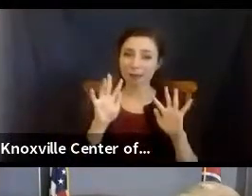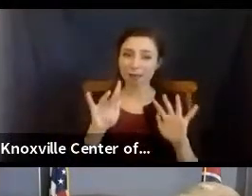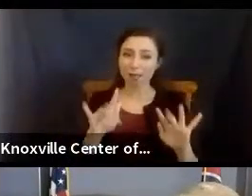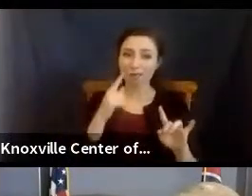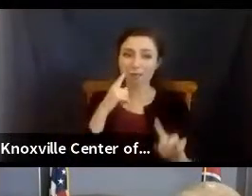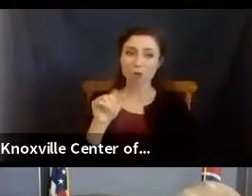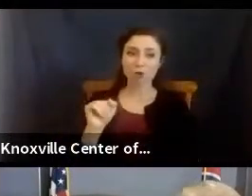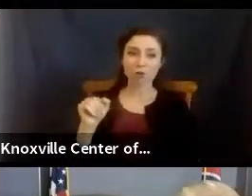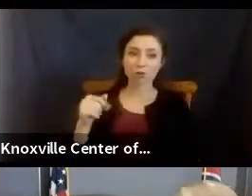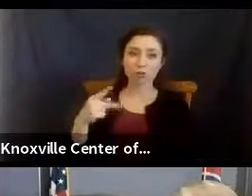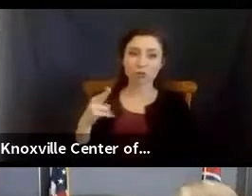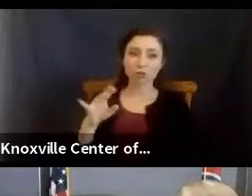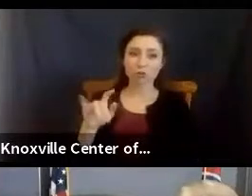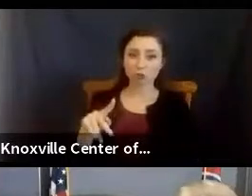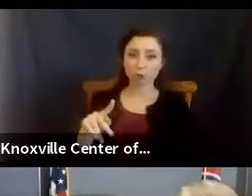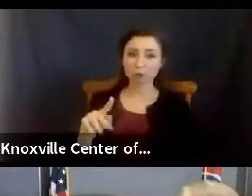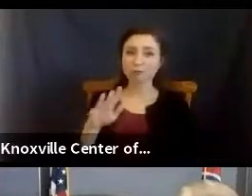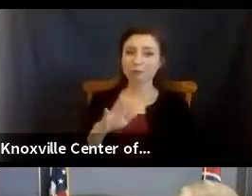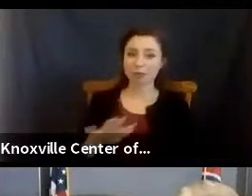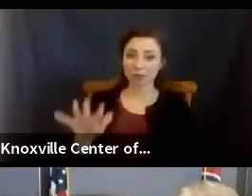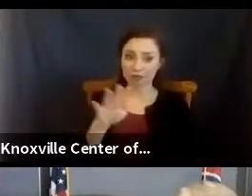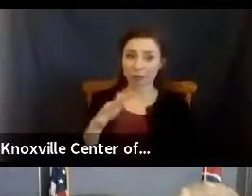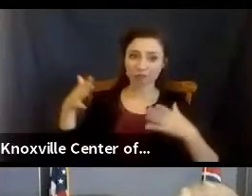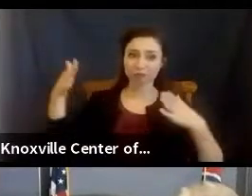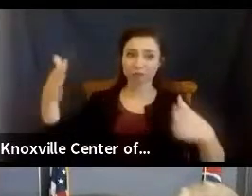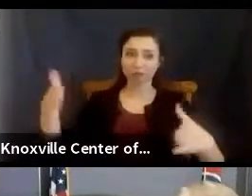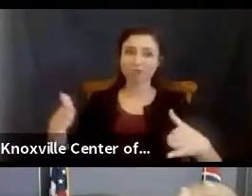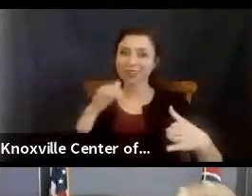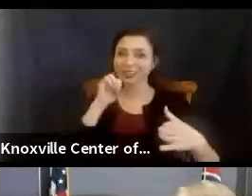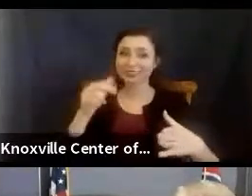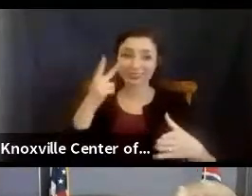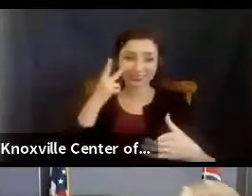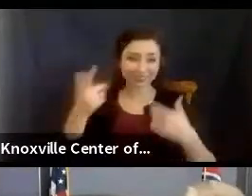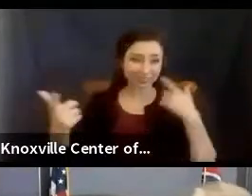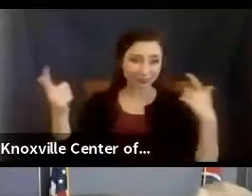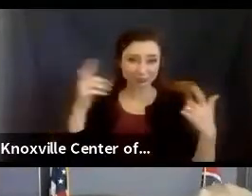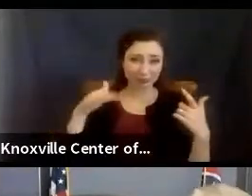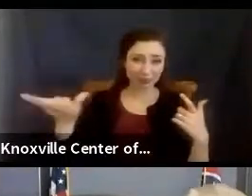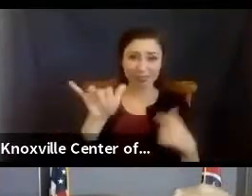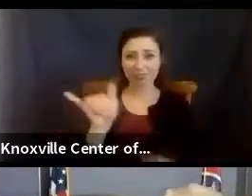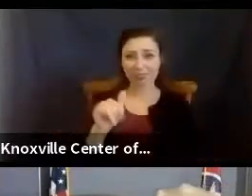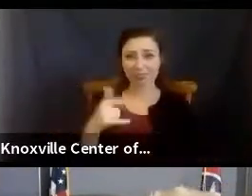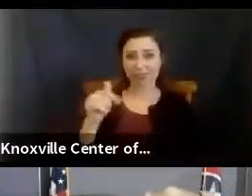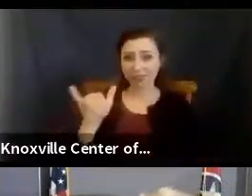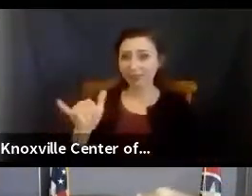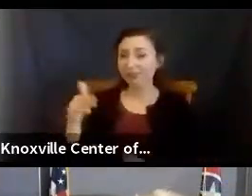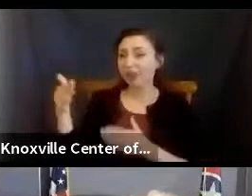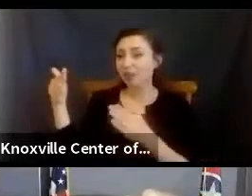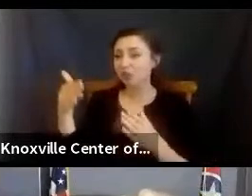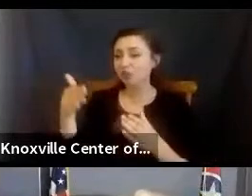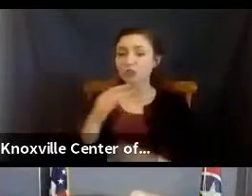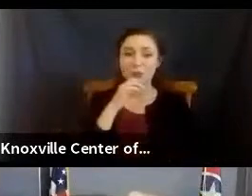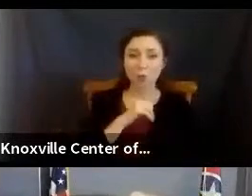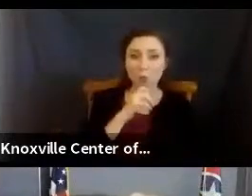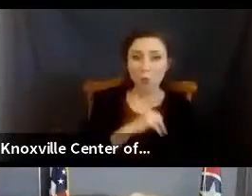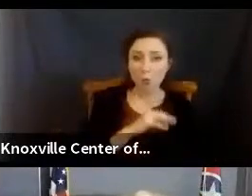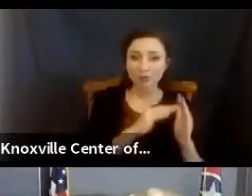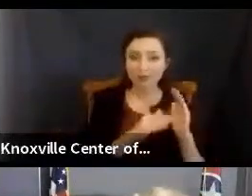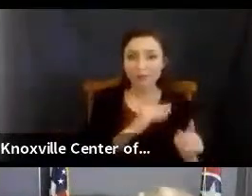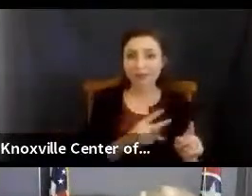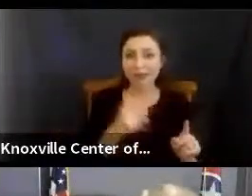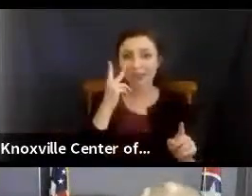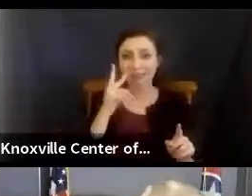area. I did not see, thankfully, large crowds in other areas such as Gay Street or the Old City, but I saw bars